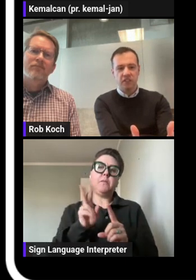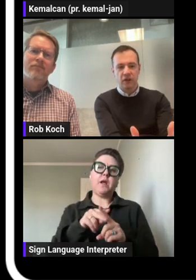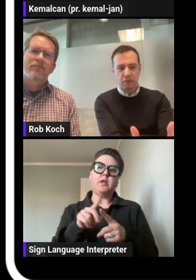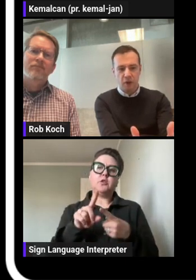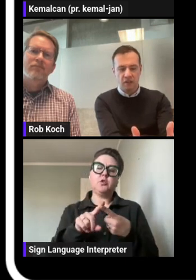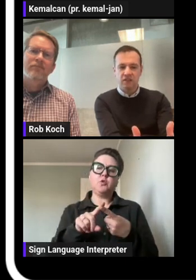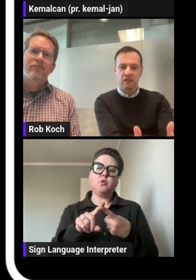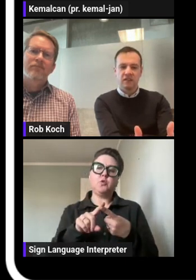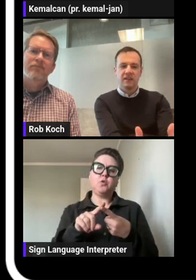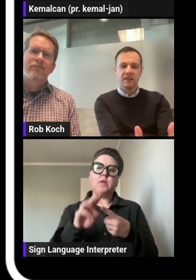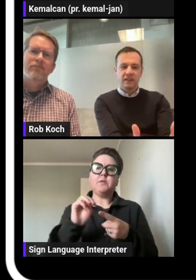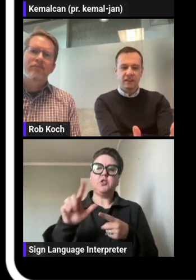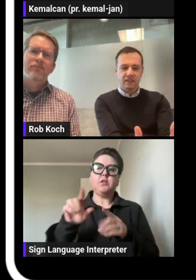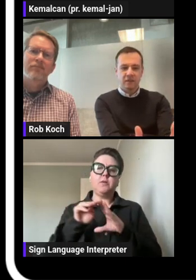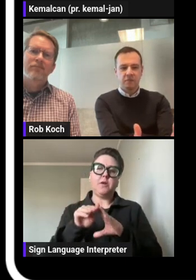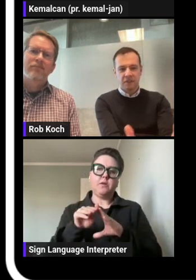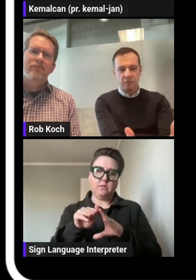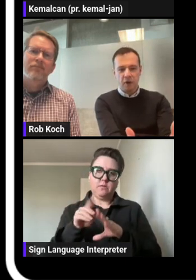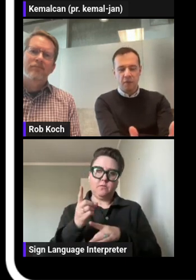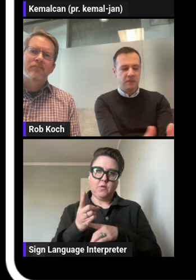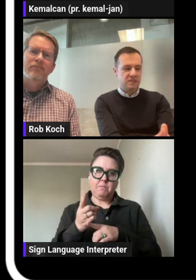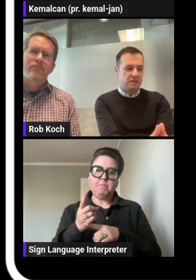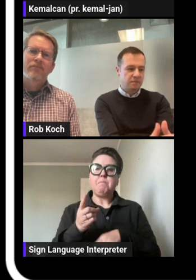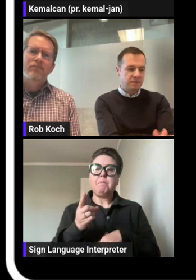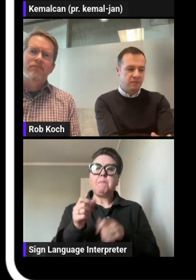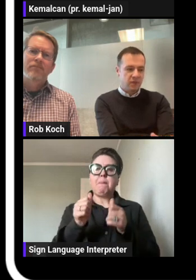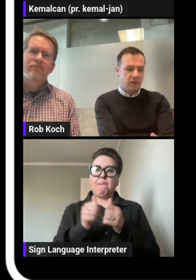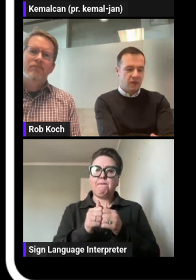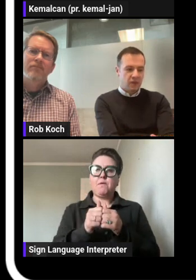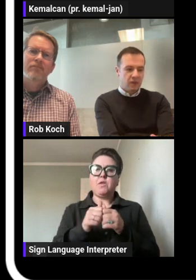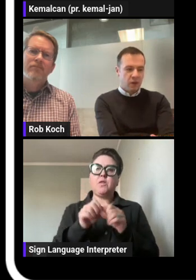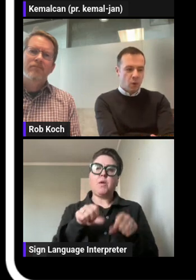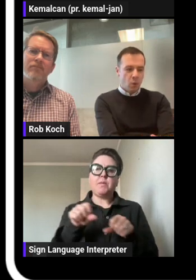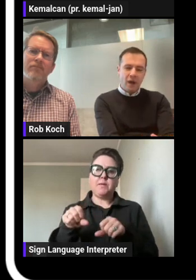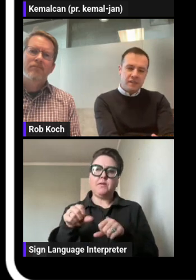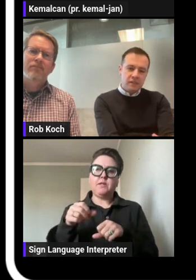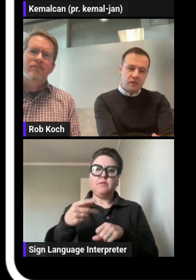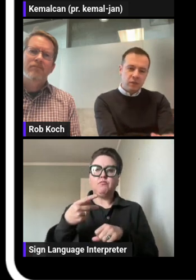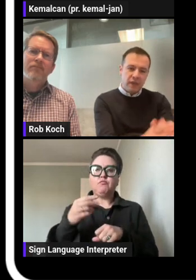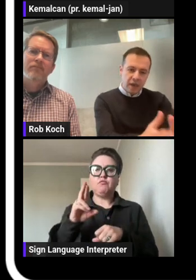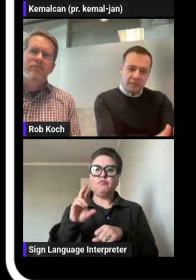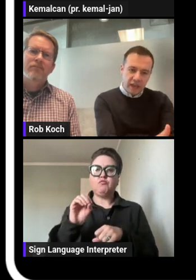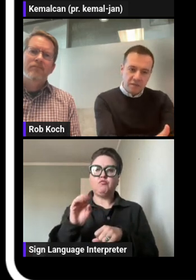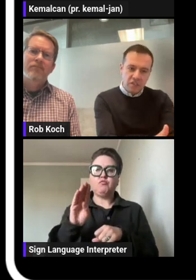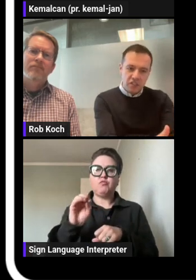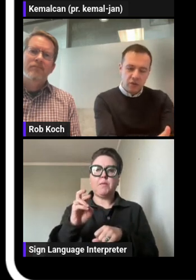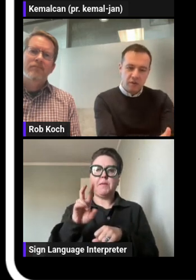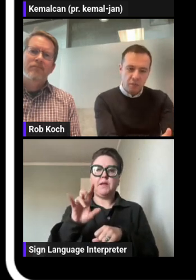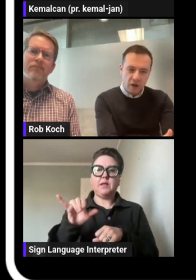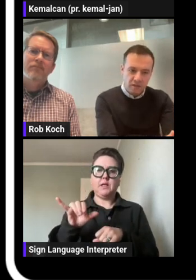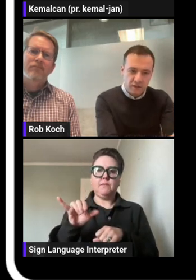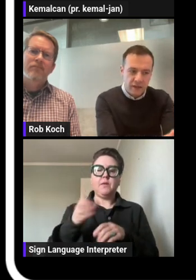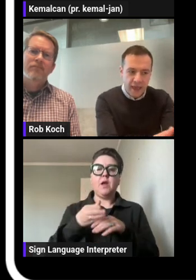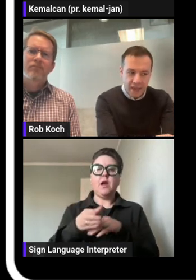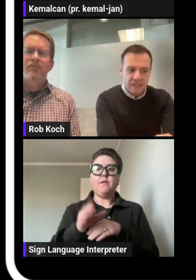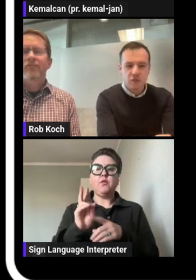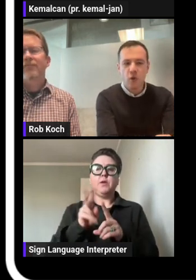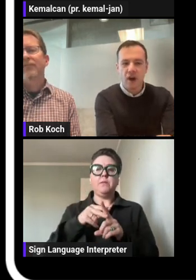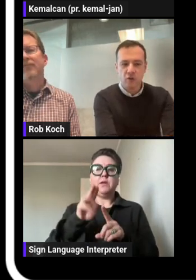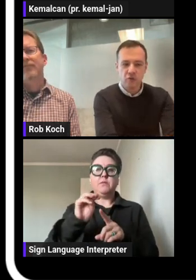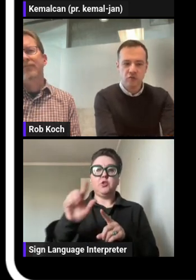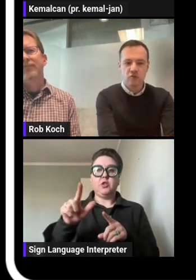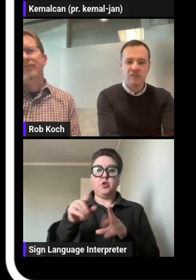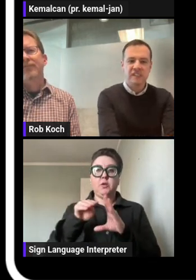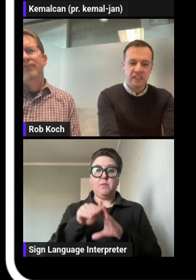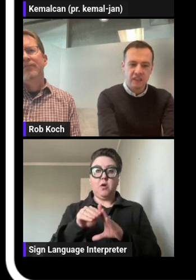the machine learning model with the probability. Once we apply the machine learning model, as